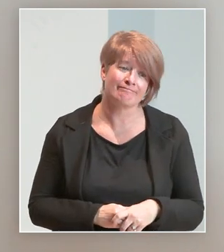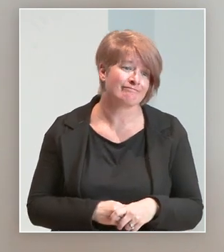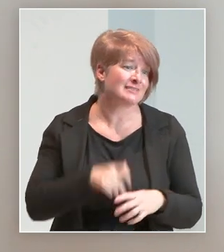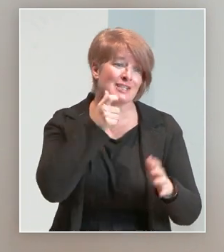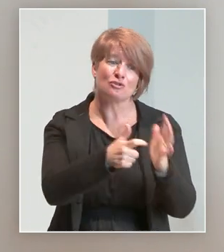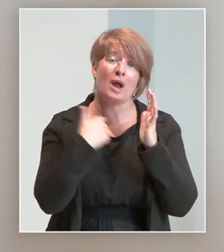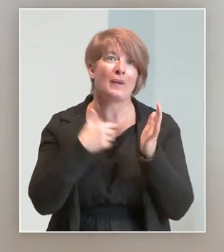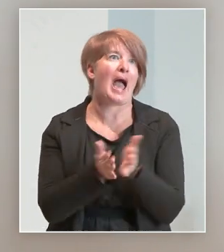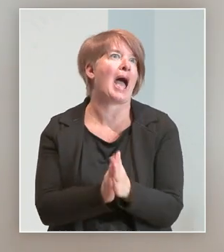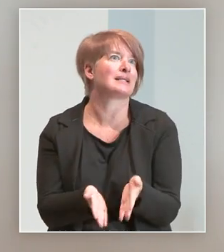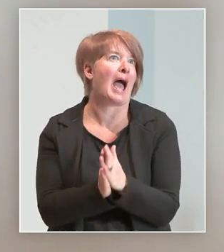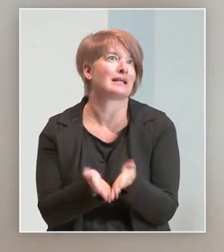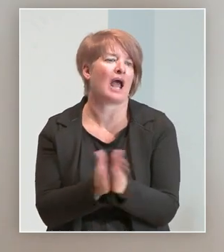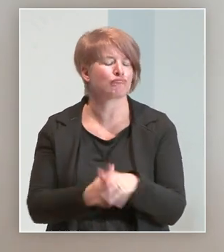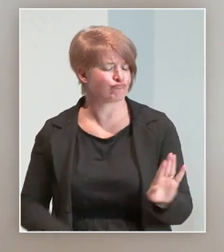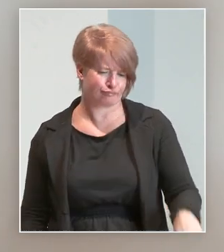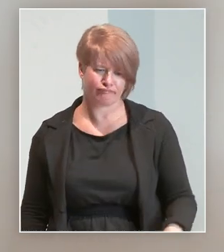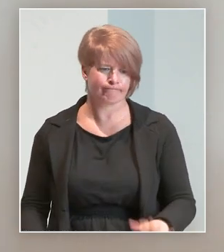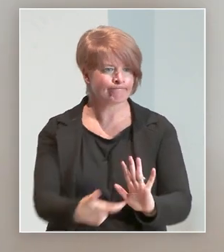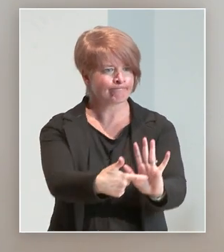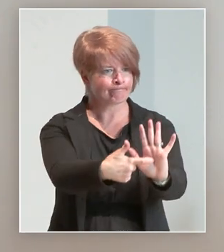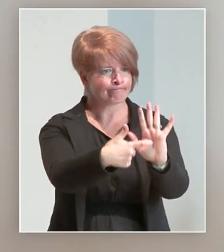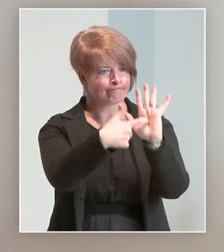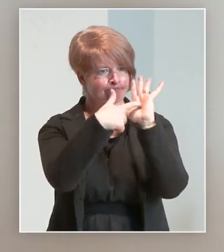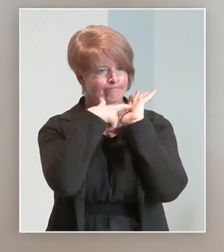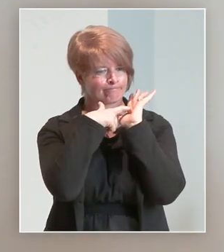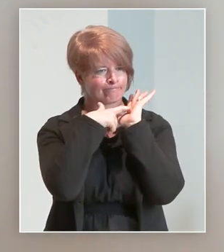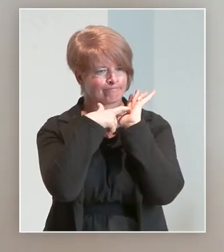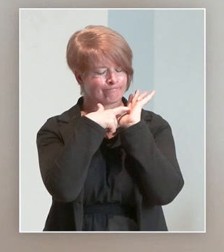we continue to ask. Instead, it demands that we.